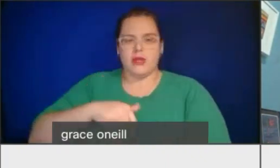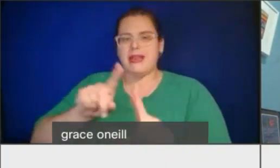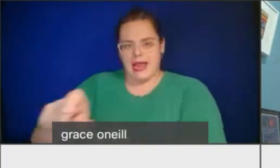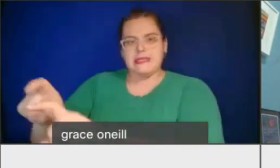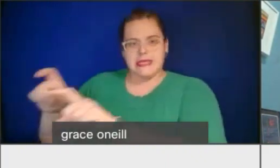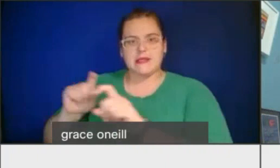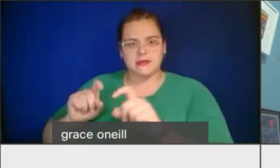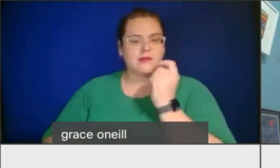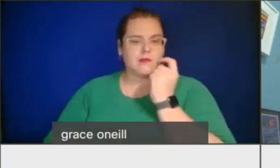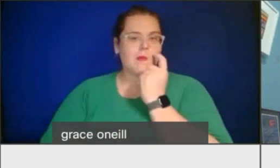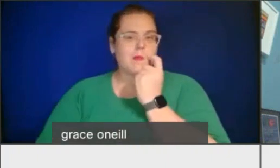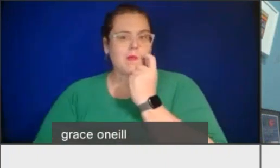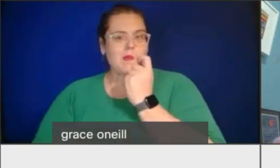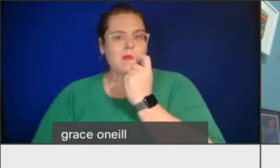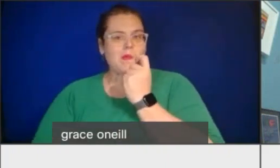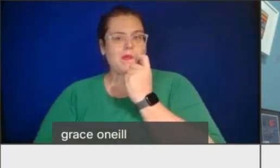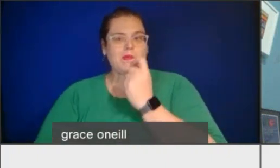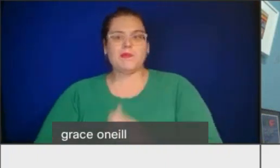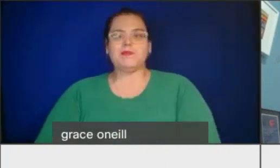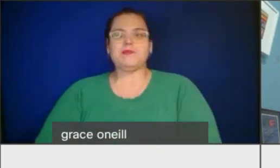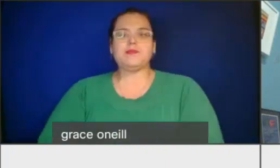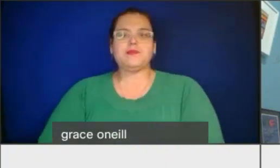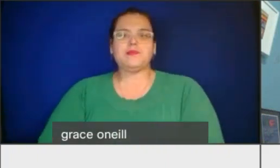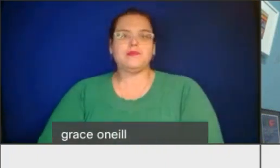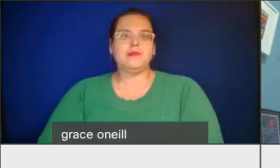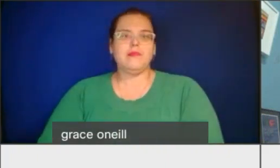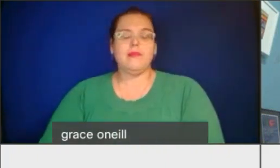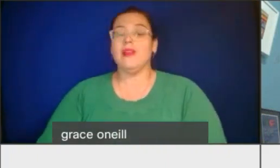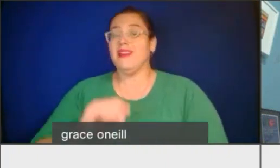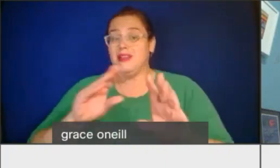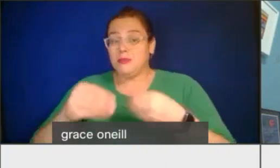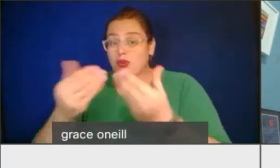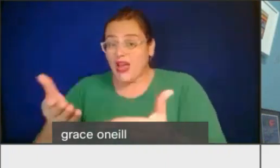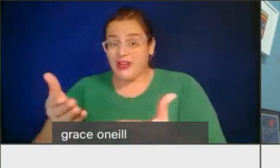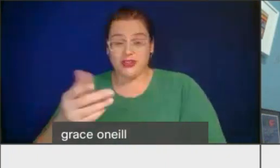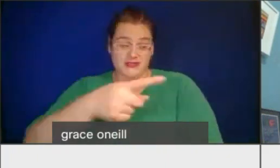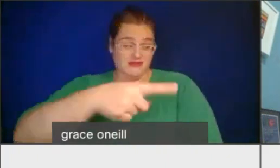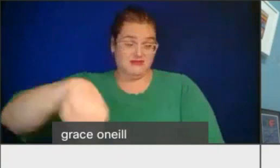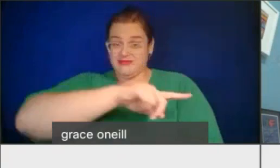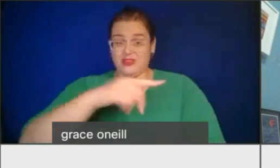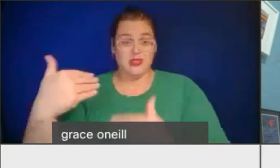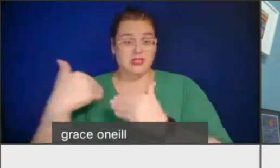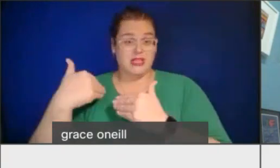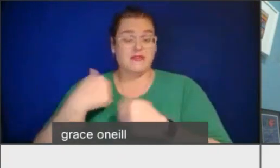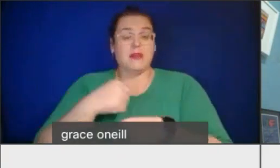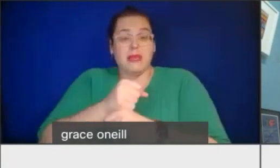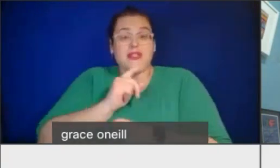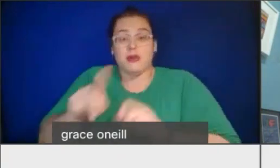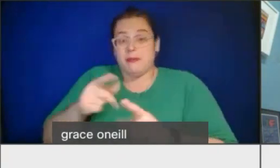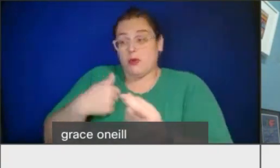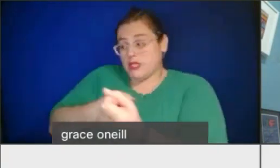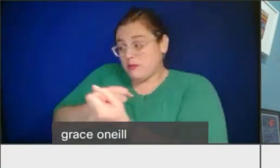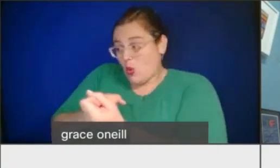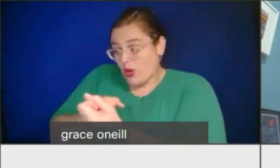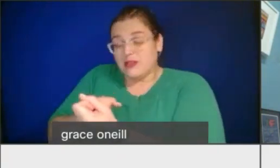Providers are responsible for ensuring the health care of people that they're supporting. And routine health care right